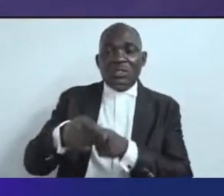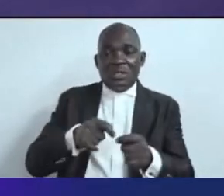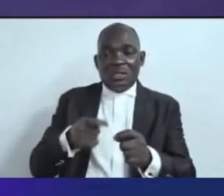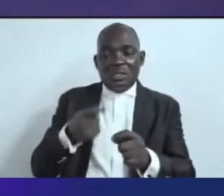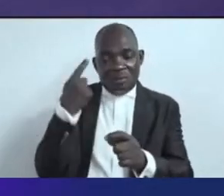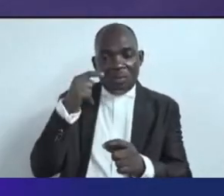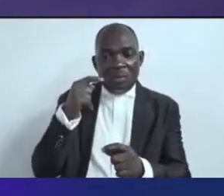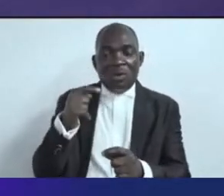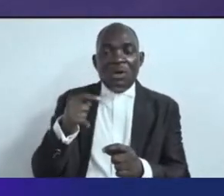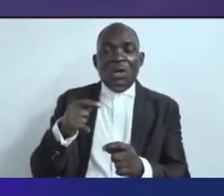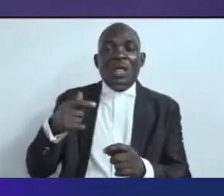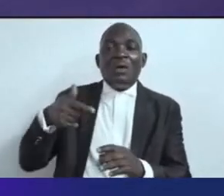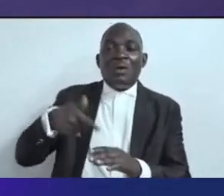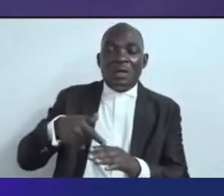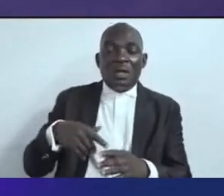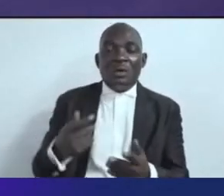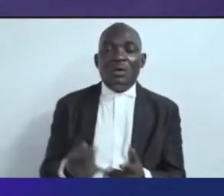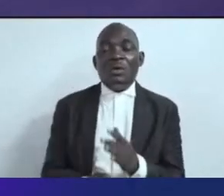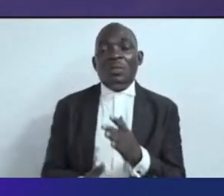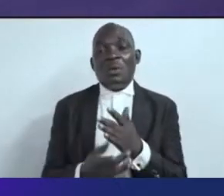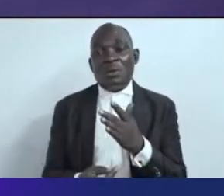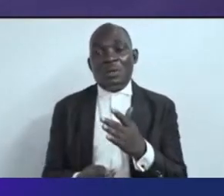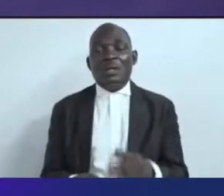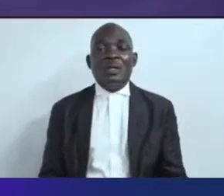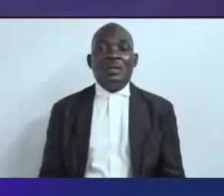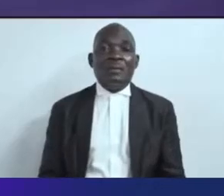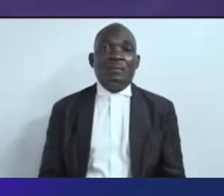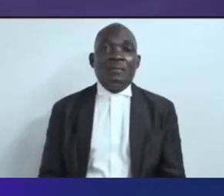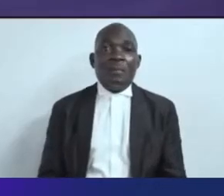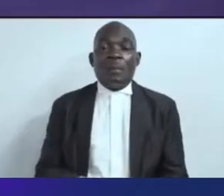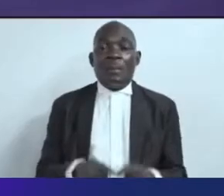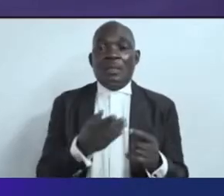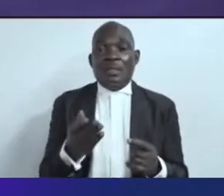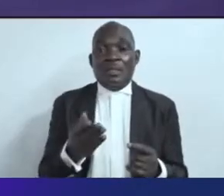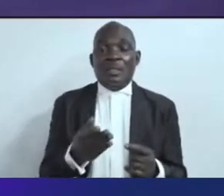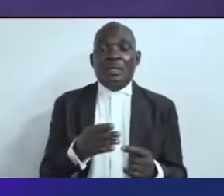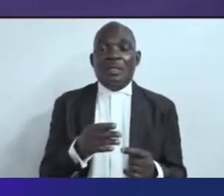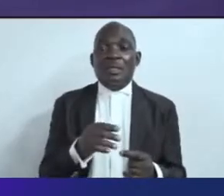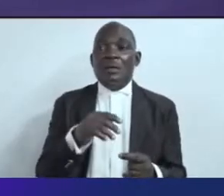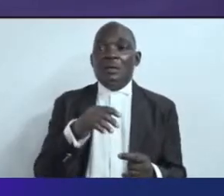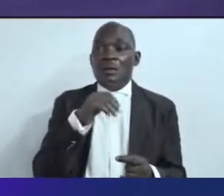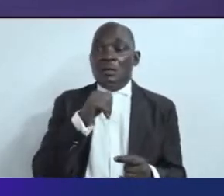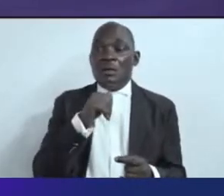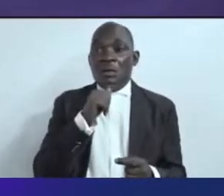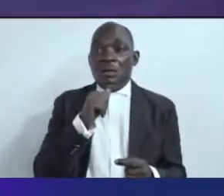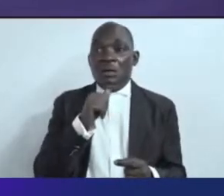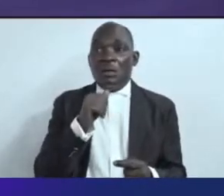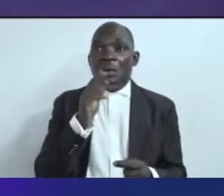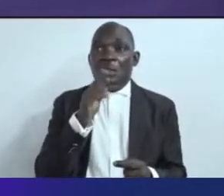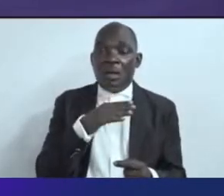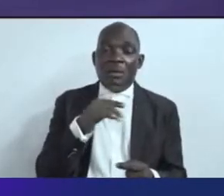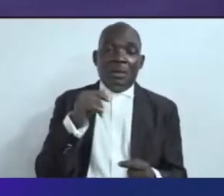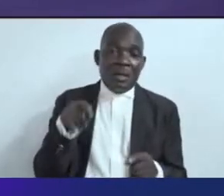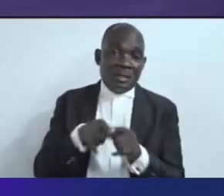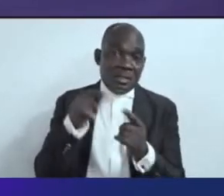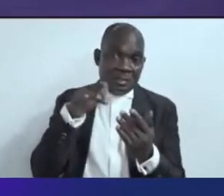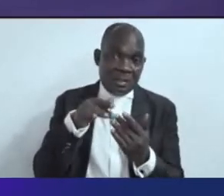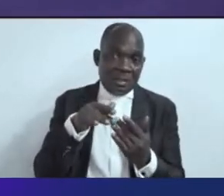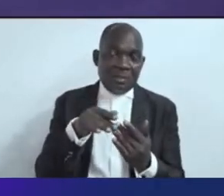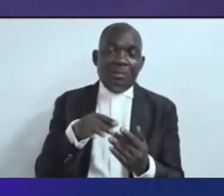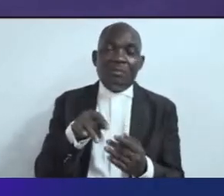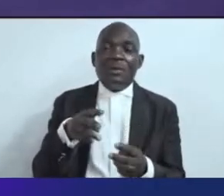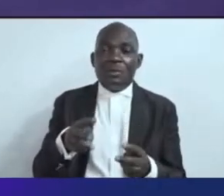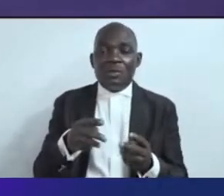exports as an insurance in case things don't go as well as expected on the cocoa side.